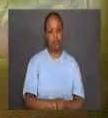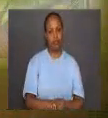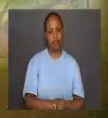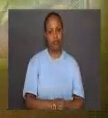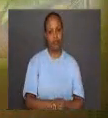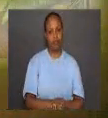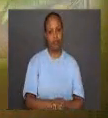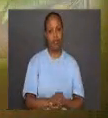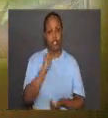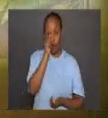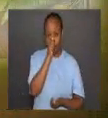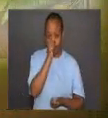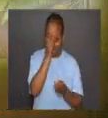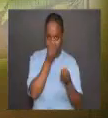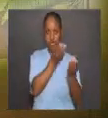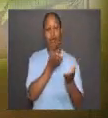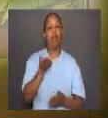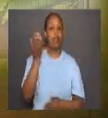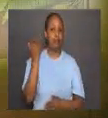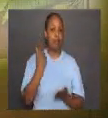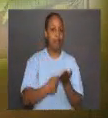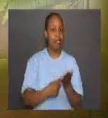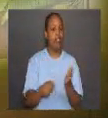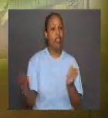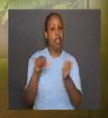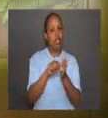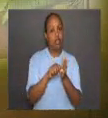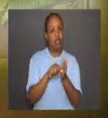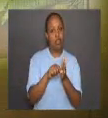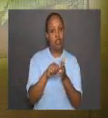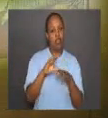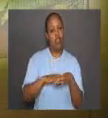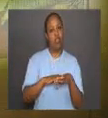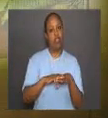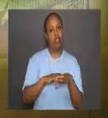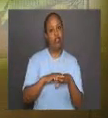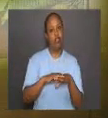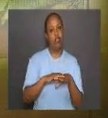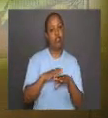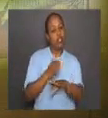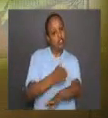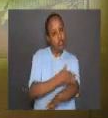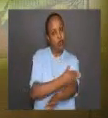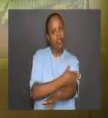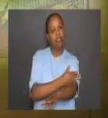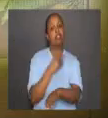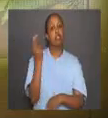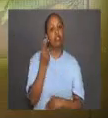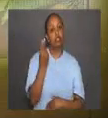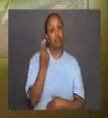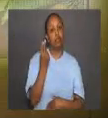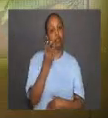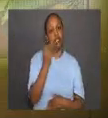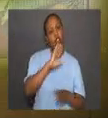Ethiopia stressed that the use of the Nile should meet the development need of all